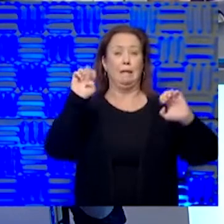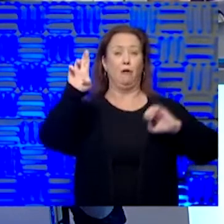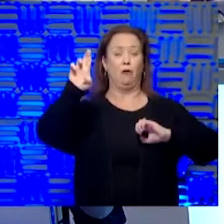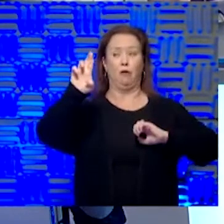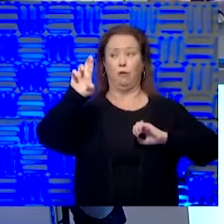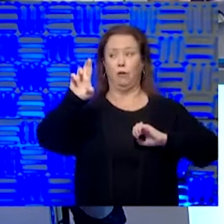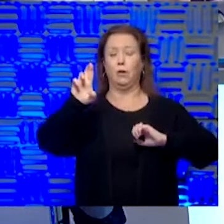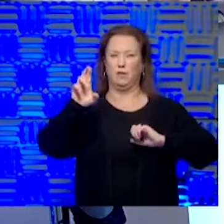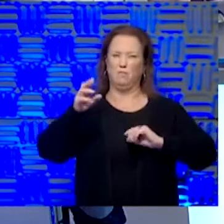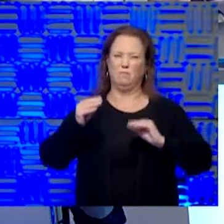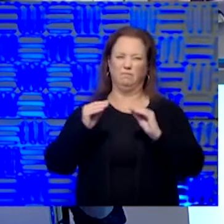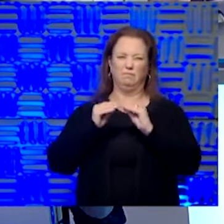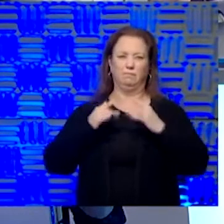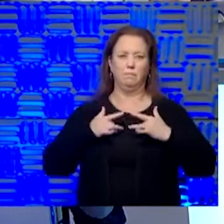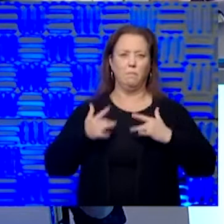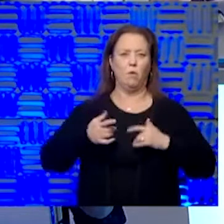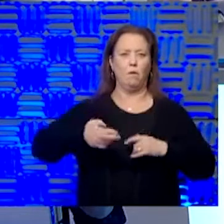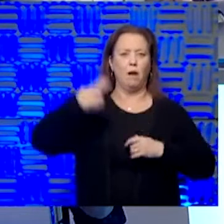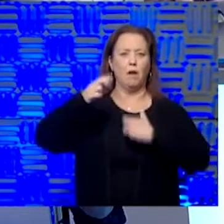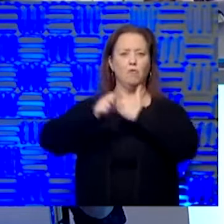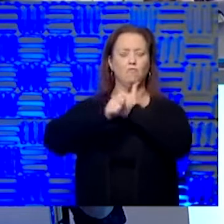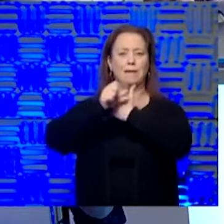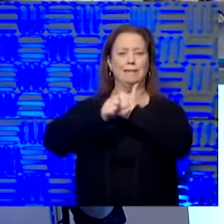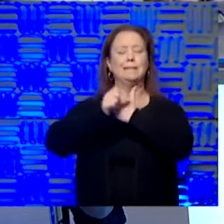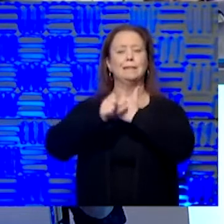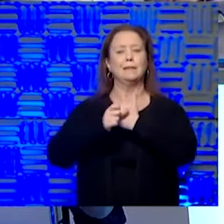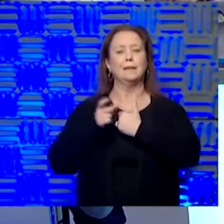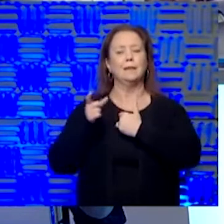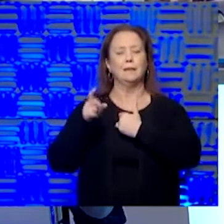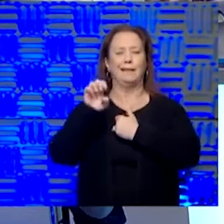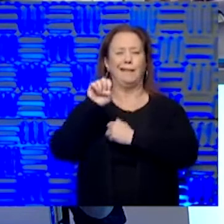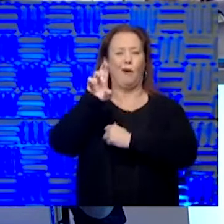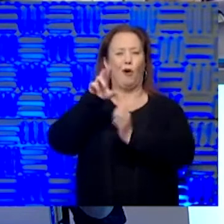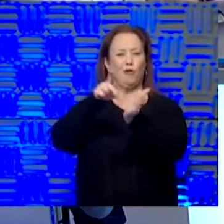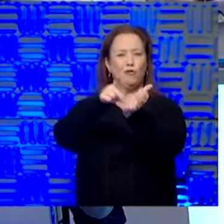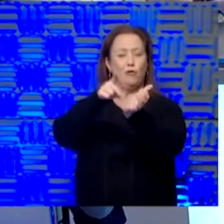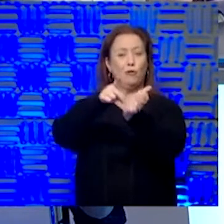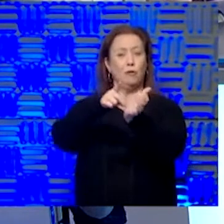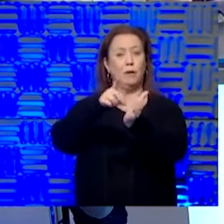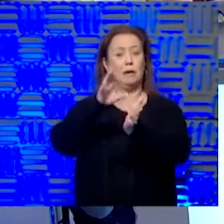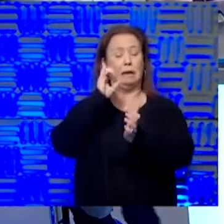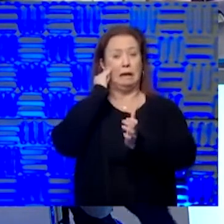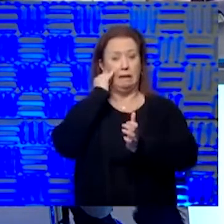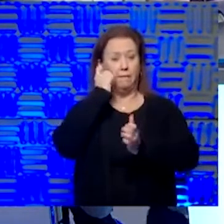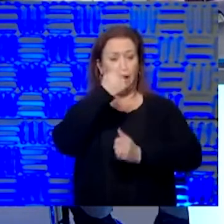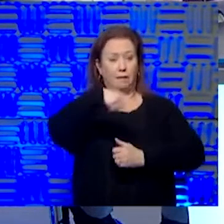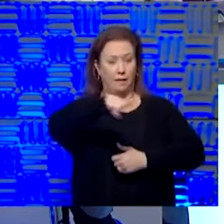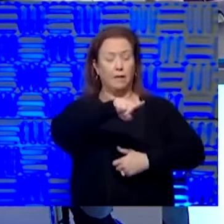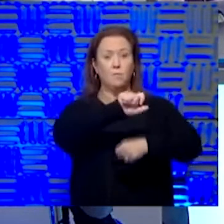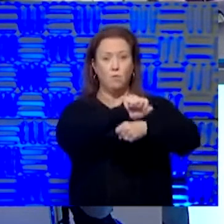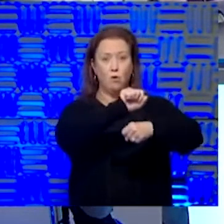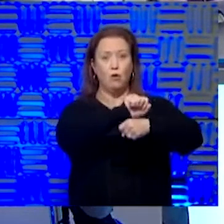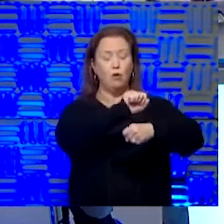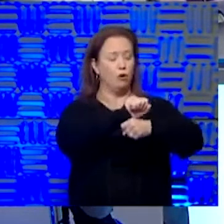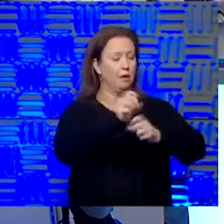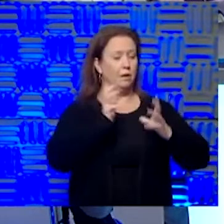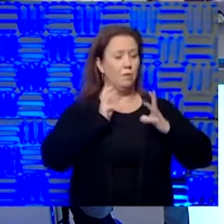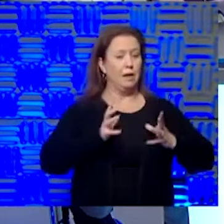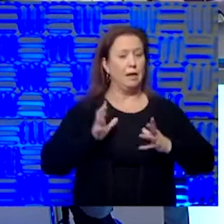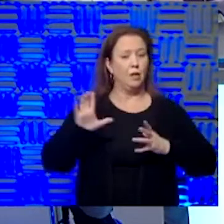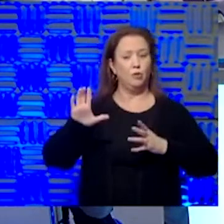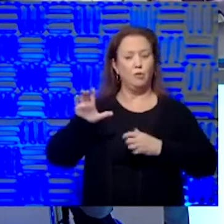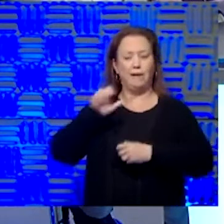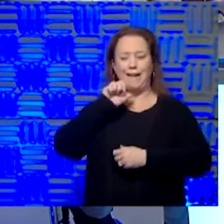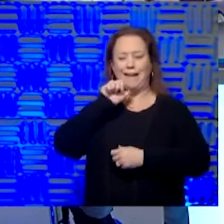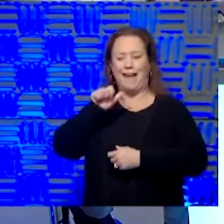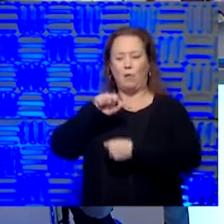one of the more higher risk groups for physicians, if your partners can all do the work, that's great, and have you do a non-COVID